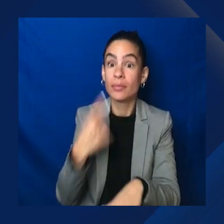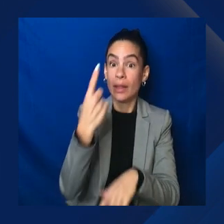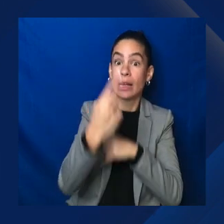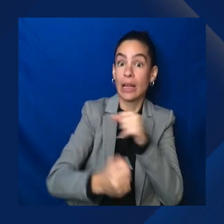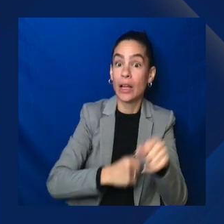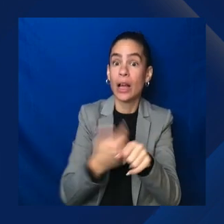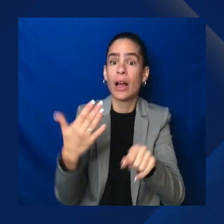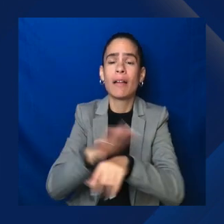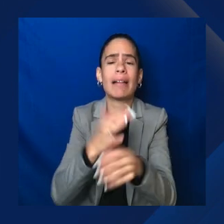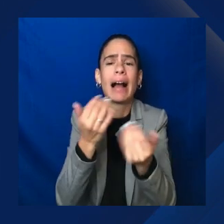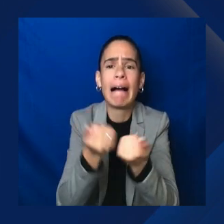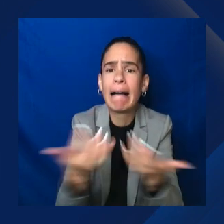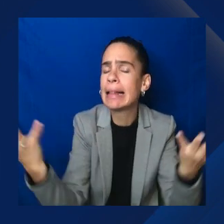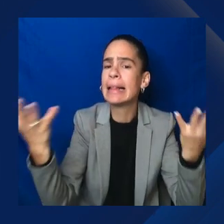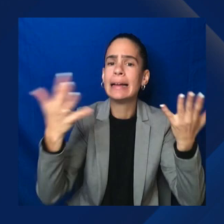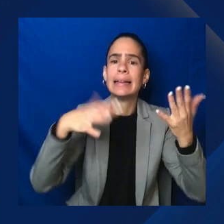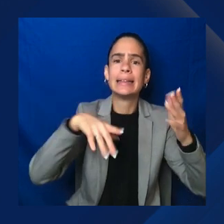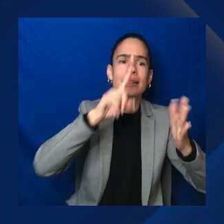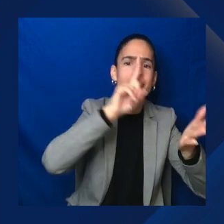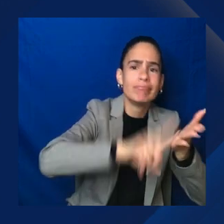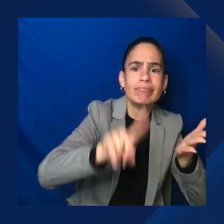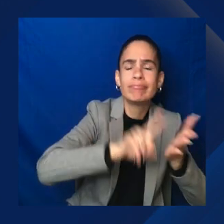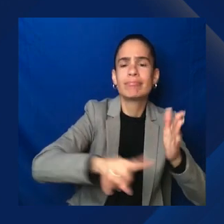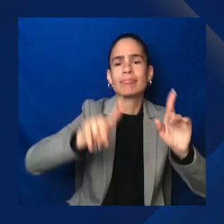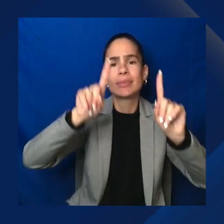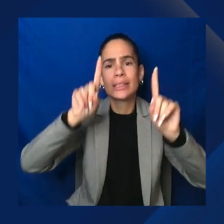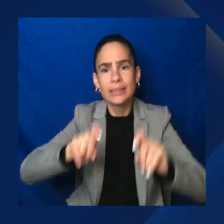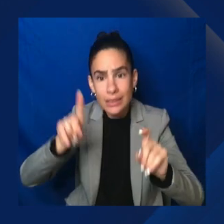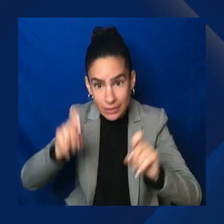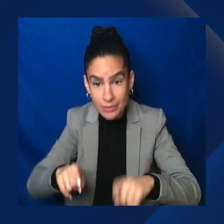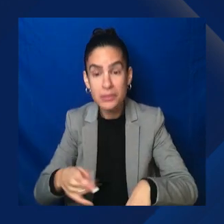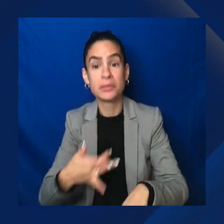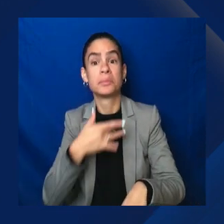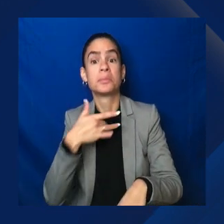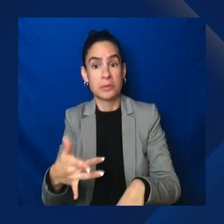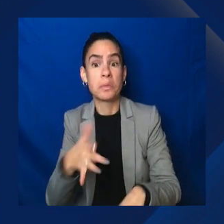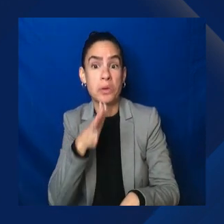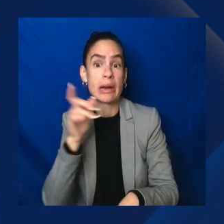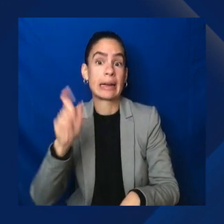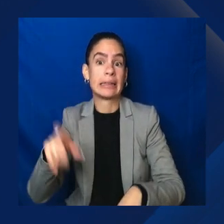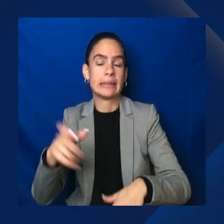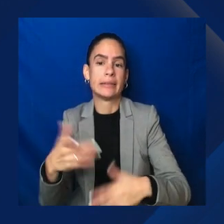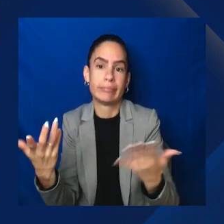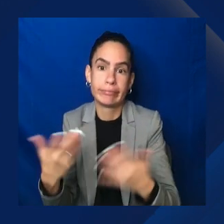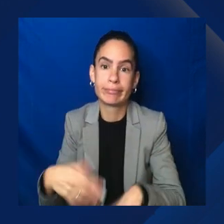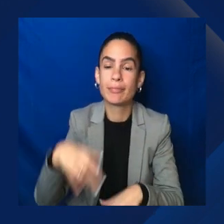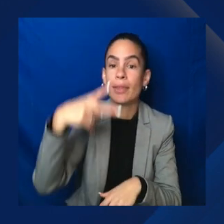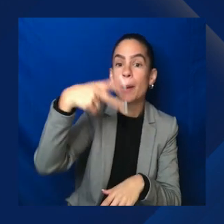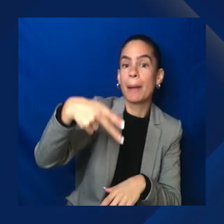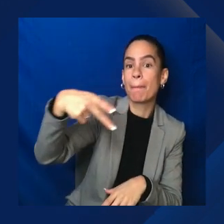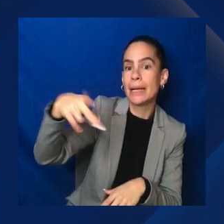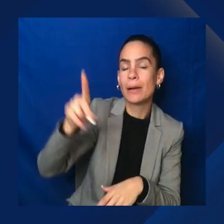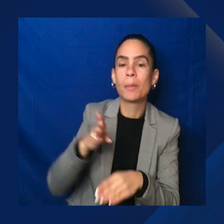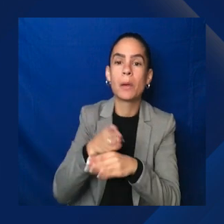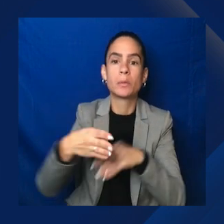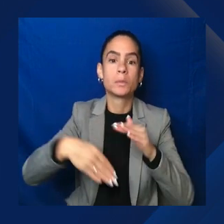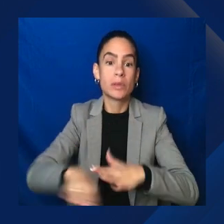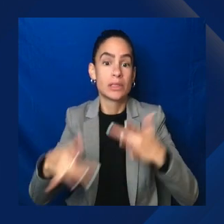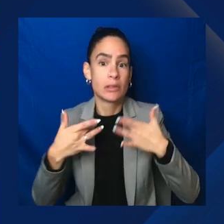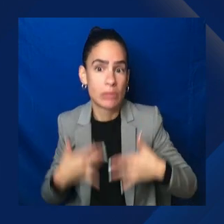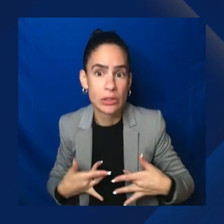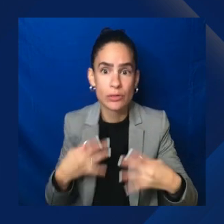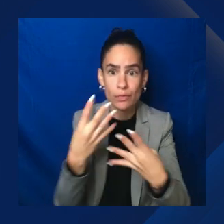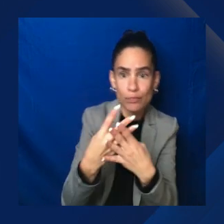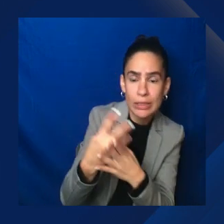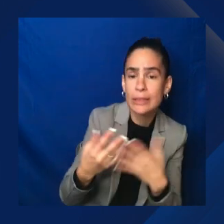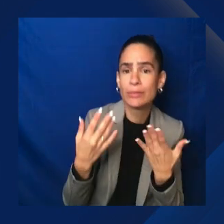mother often may need in terms of postpartum depression and what we need to do around treating the whole body, which includes